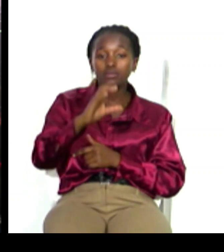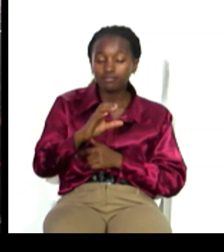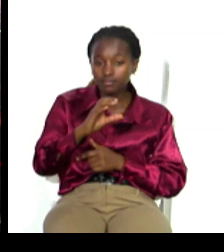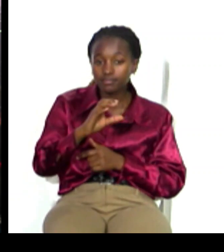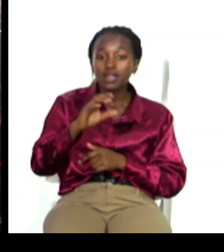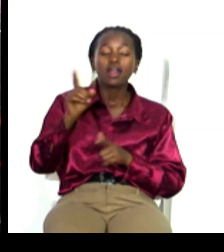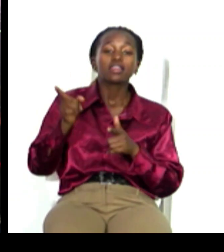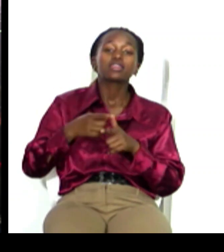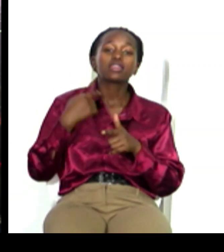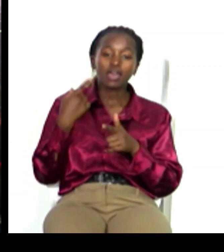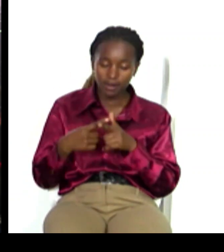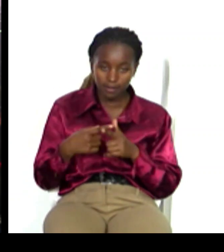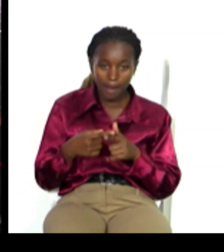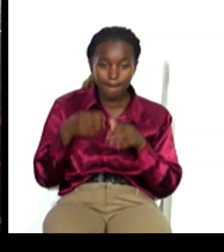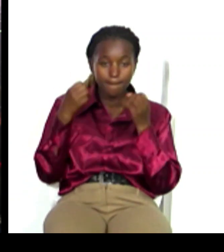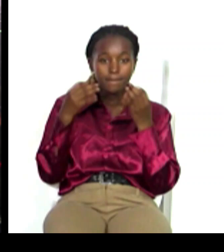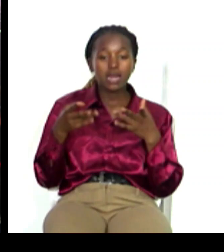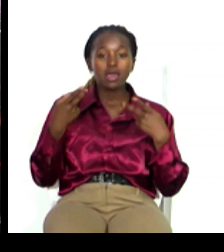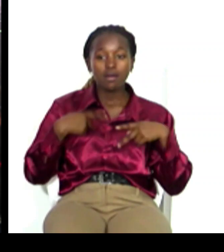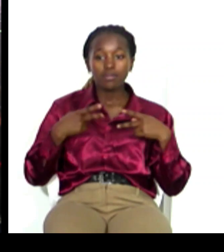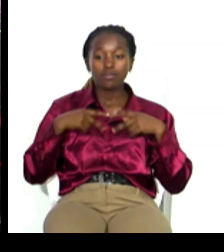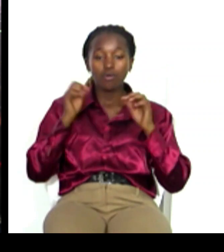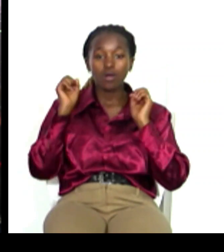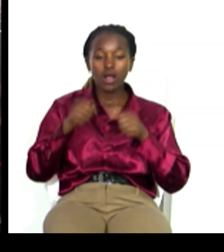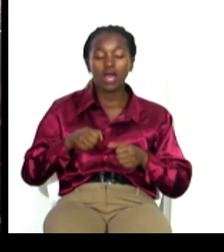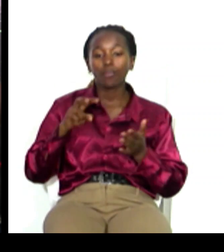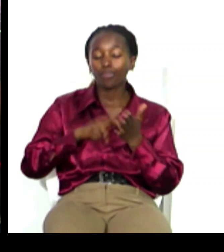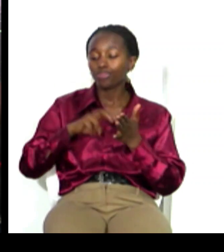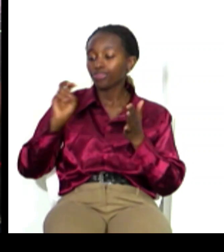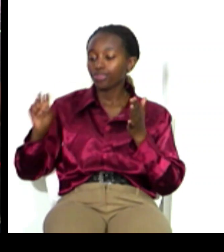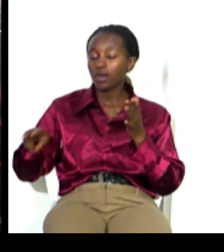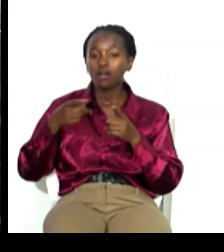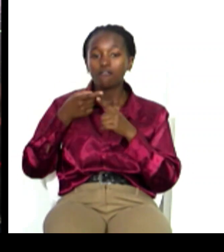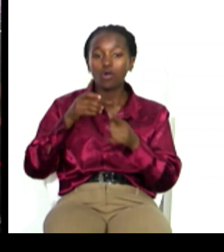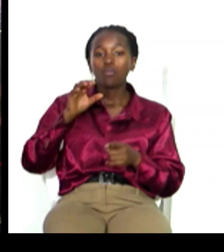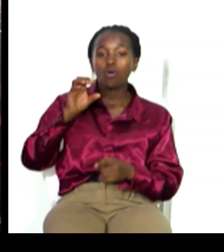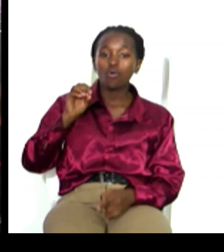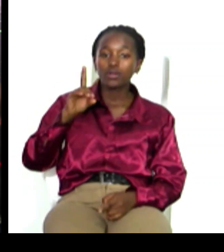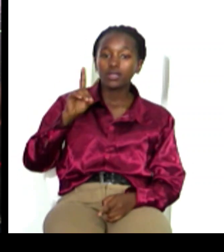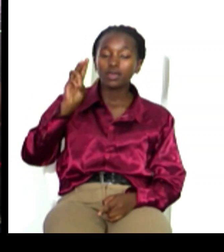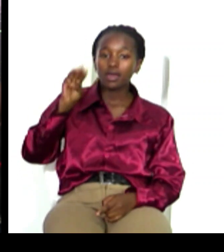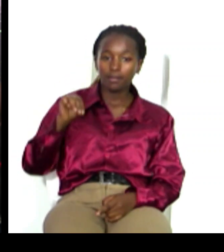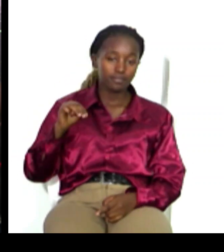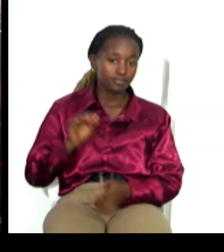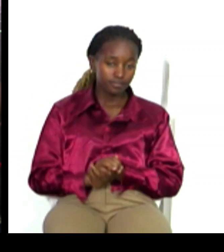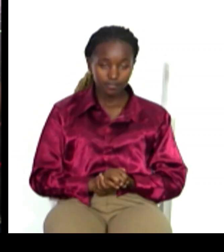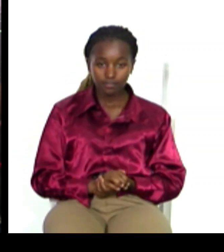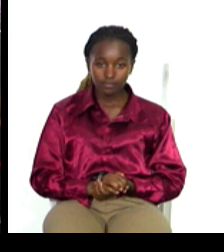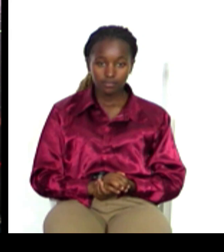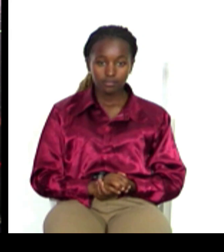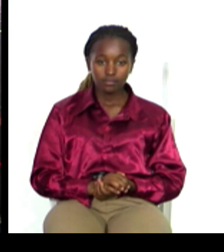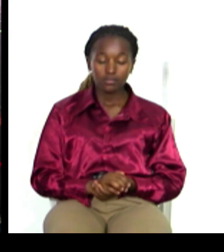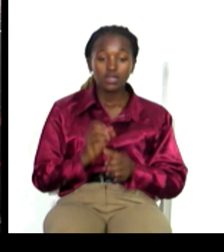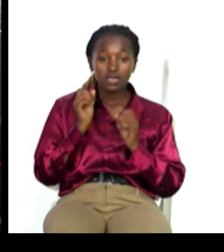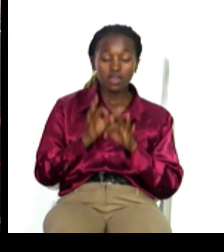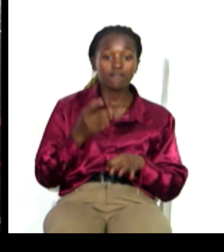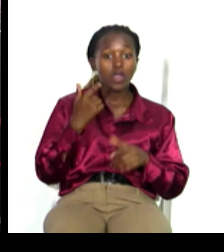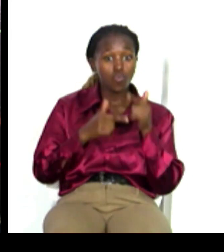so many people are going to get out of ODM, starting with Babu Owino. If he wins